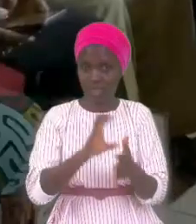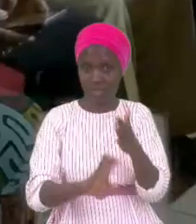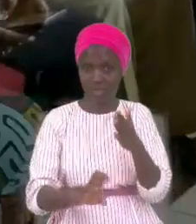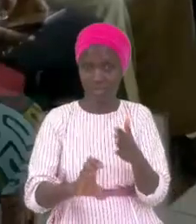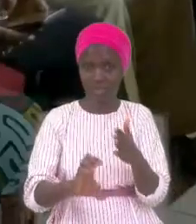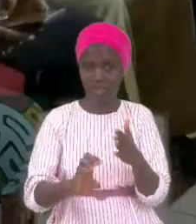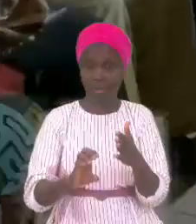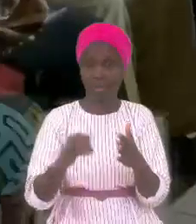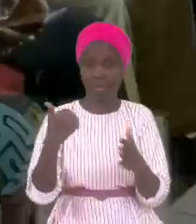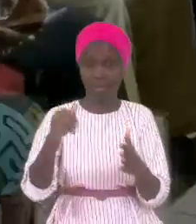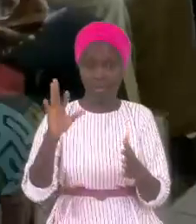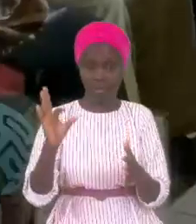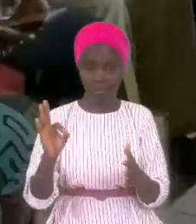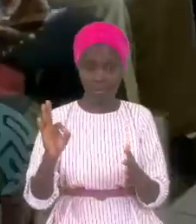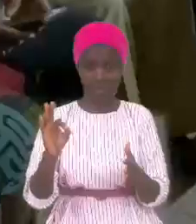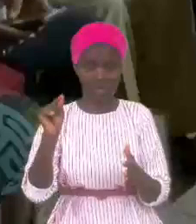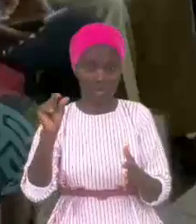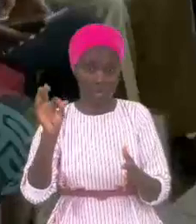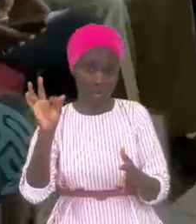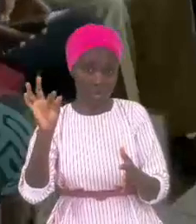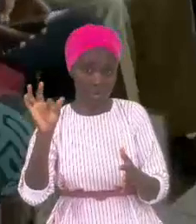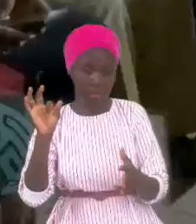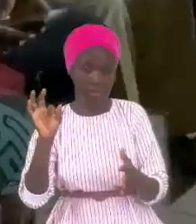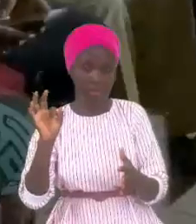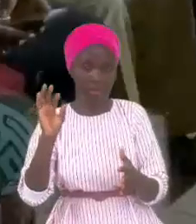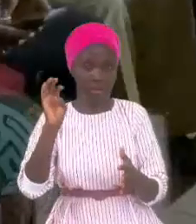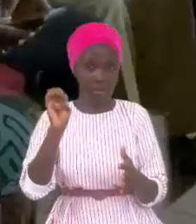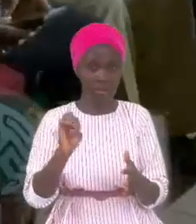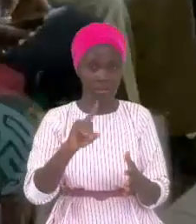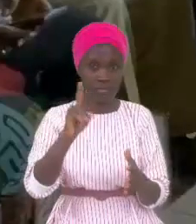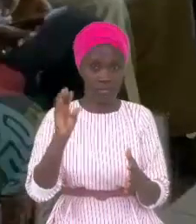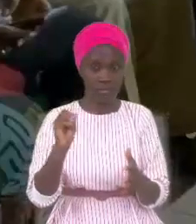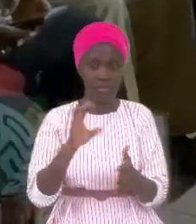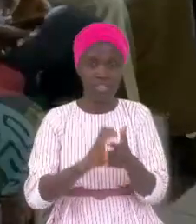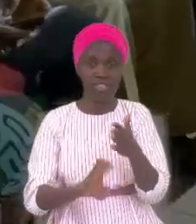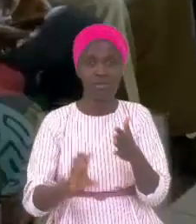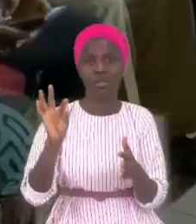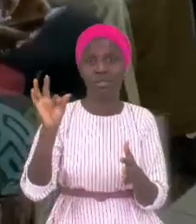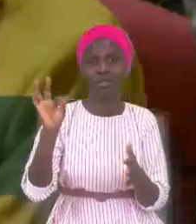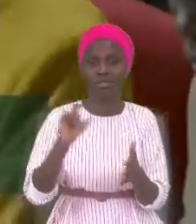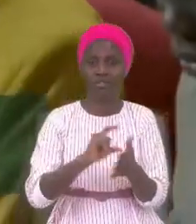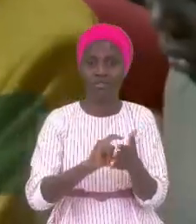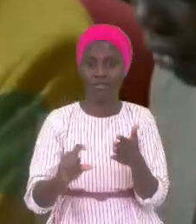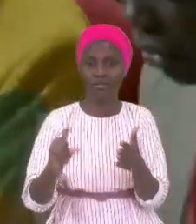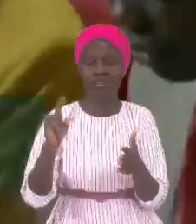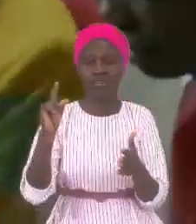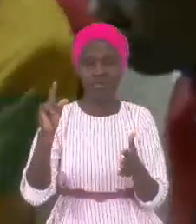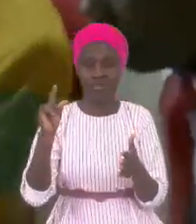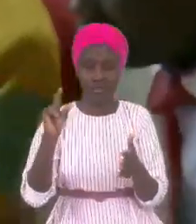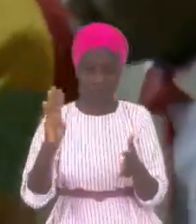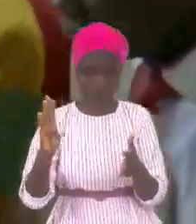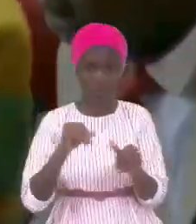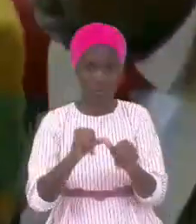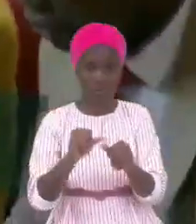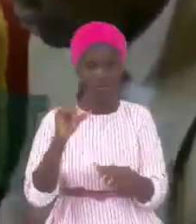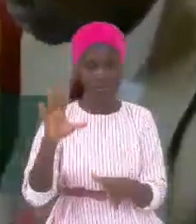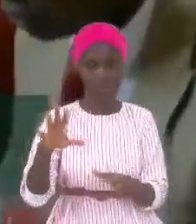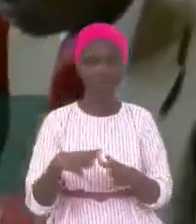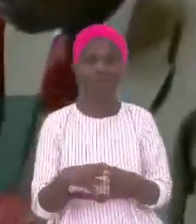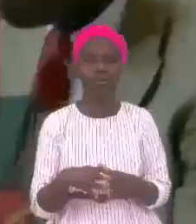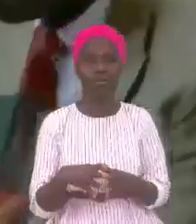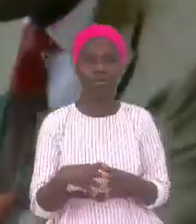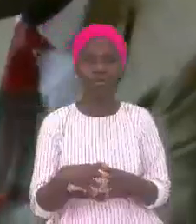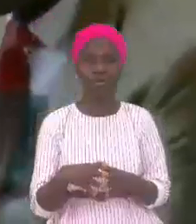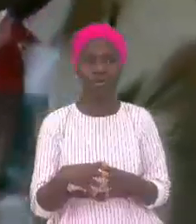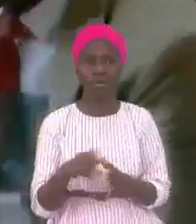from verse 5. Exodus chapter 19. Let's start from verse 4. It says in verse 4,